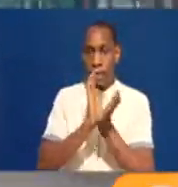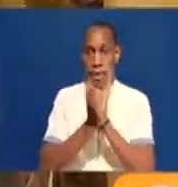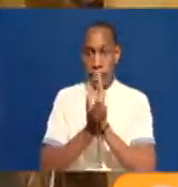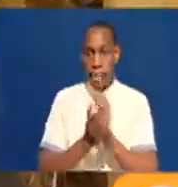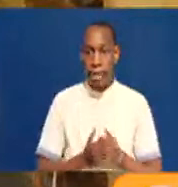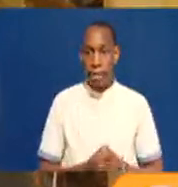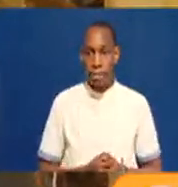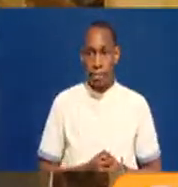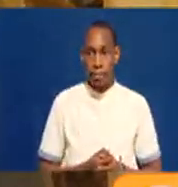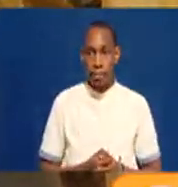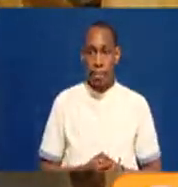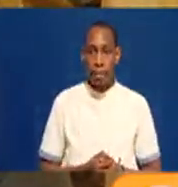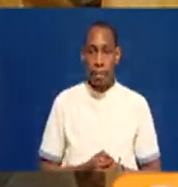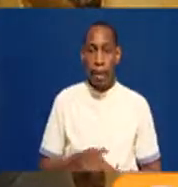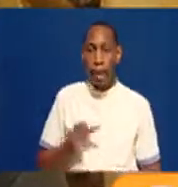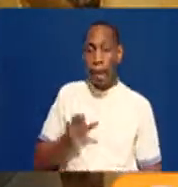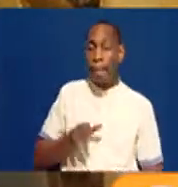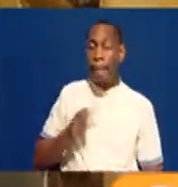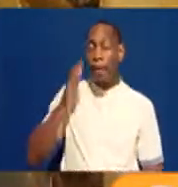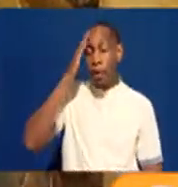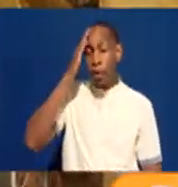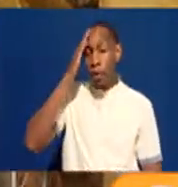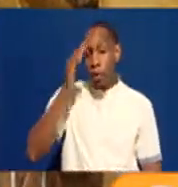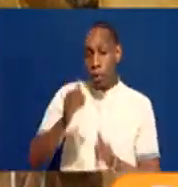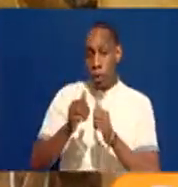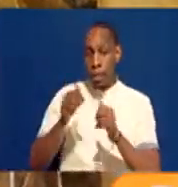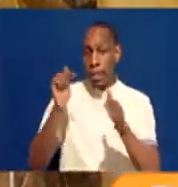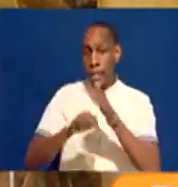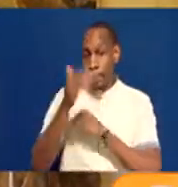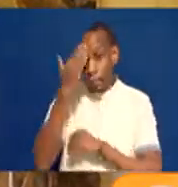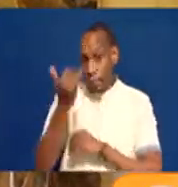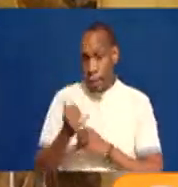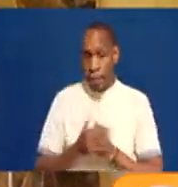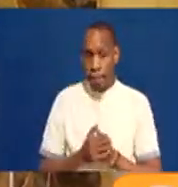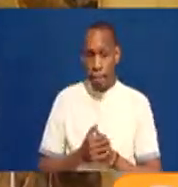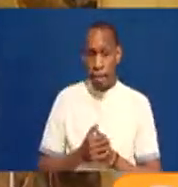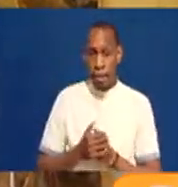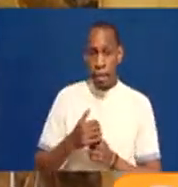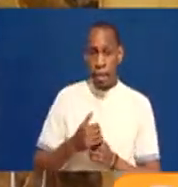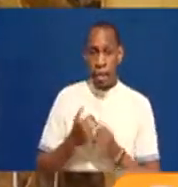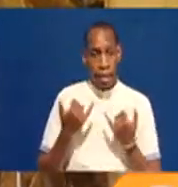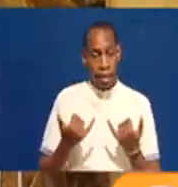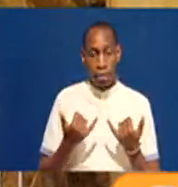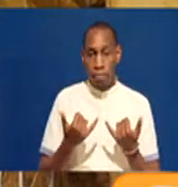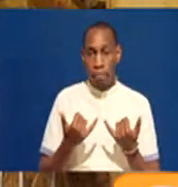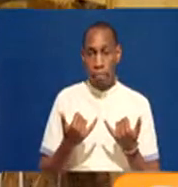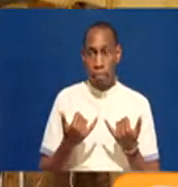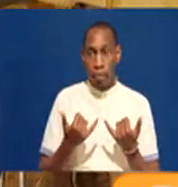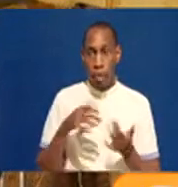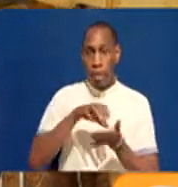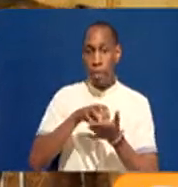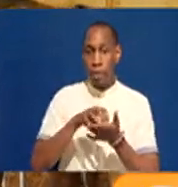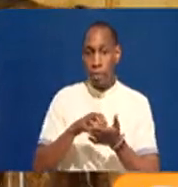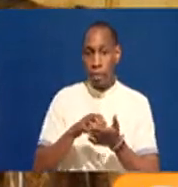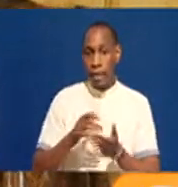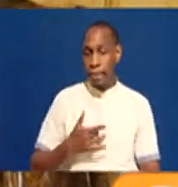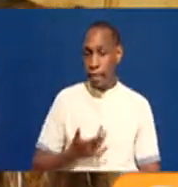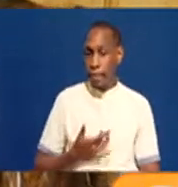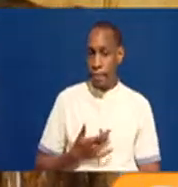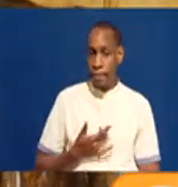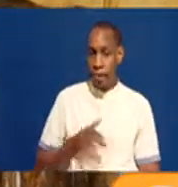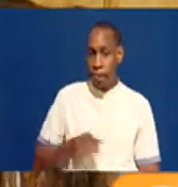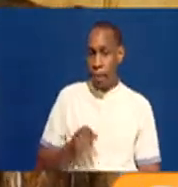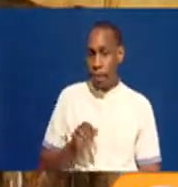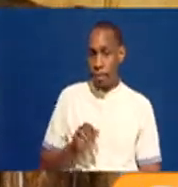Kasarani. Huyo mama ni kama anajulikana kwa sababu, mimi nilifika mahali nikaona, huyu mama ni kama,